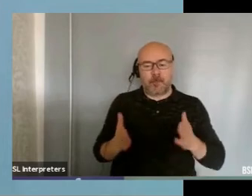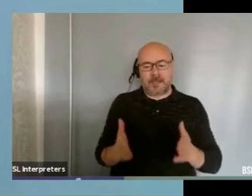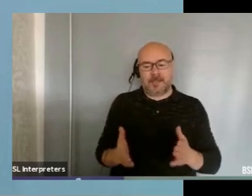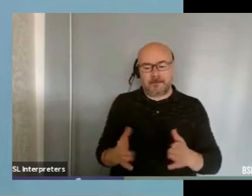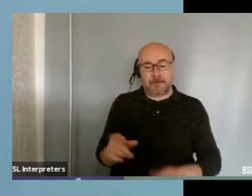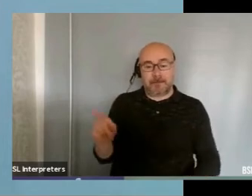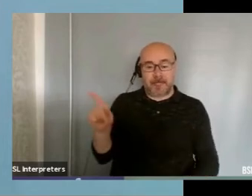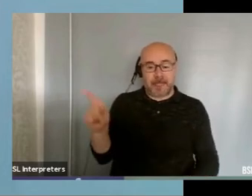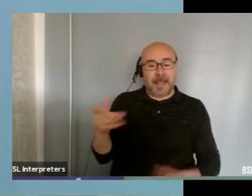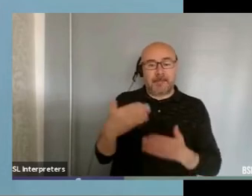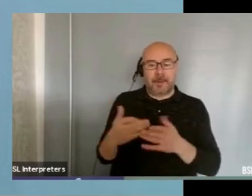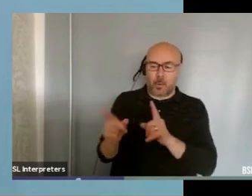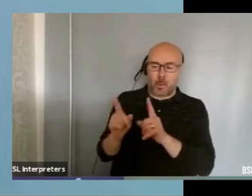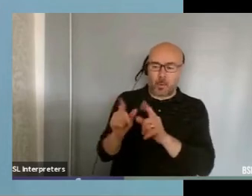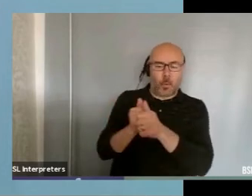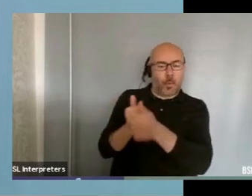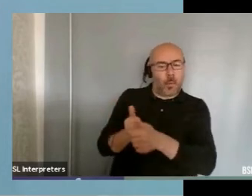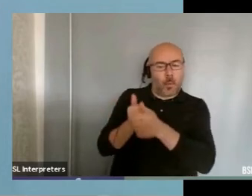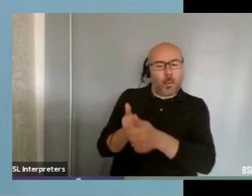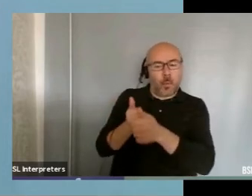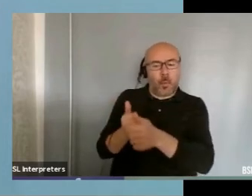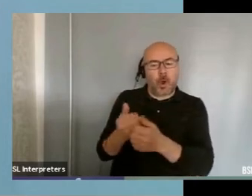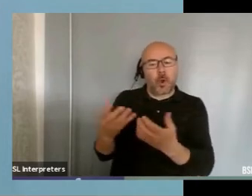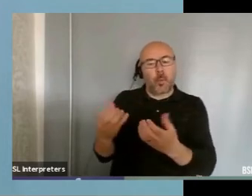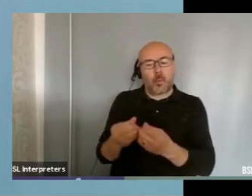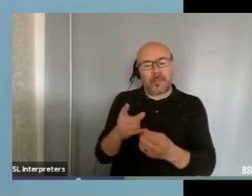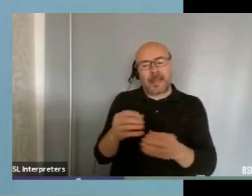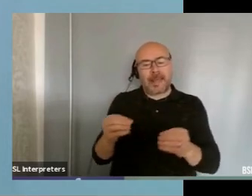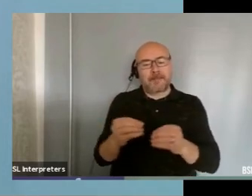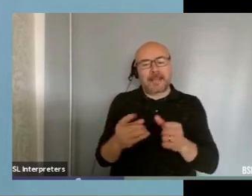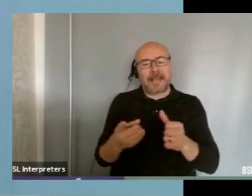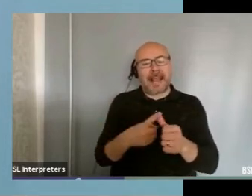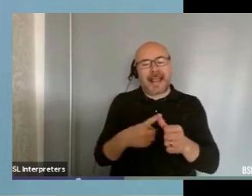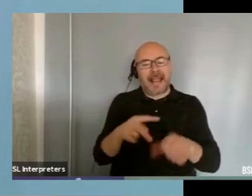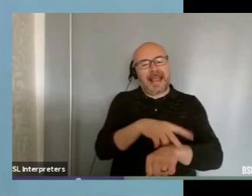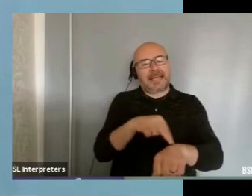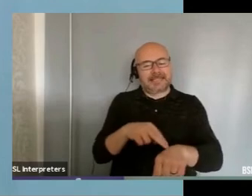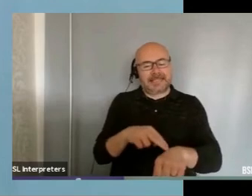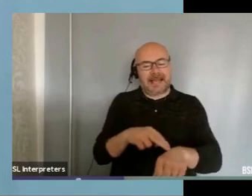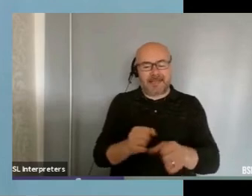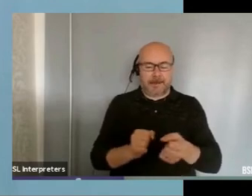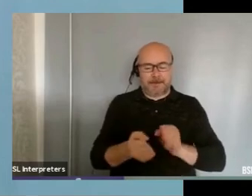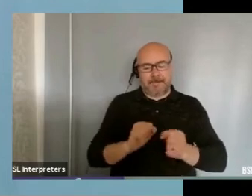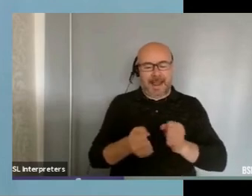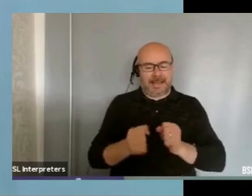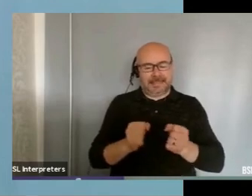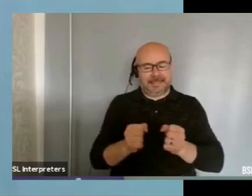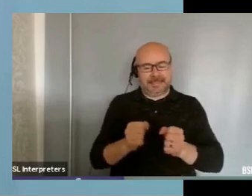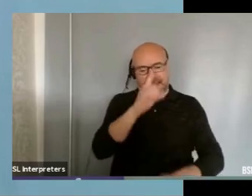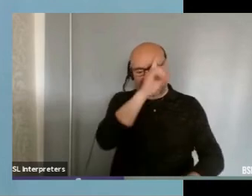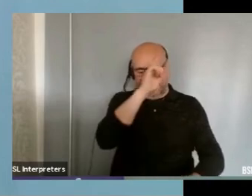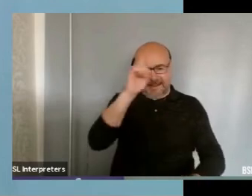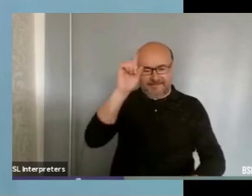working with the pilots and the flight attendants from British Airways when they got furloughed in the beginning of COVID. And so the pilots and the